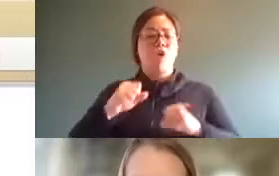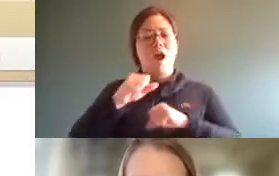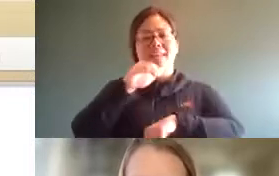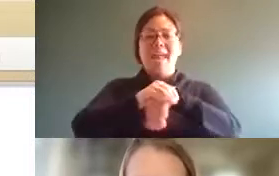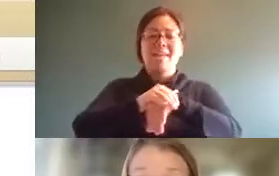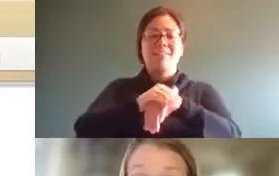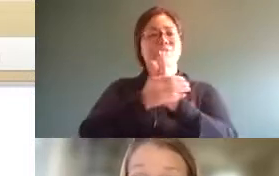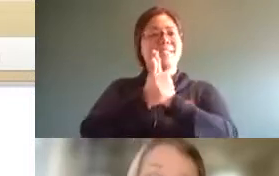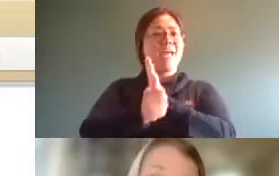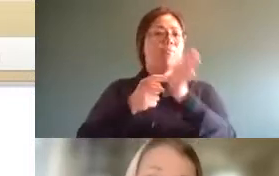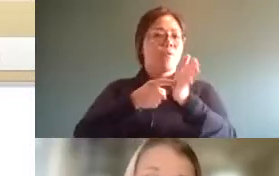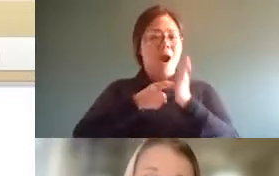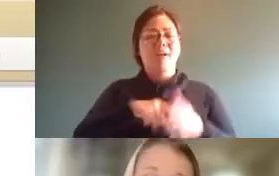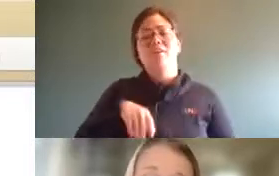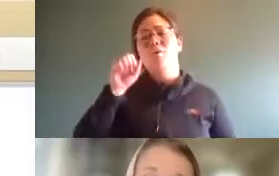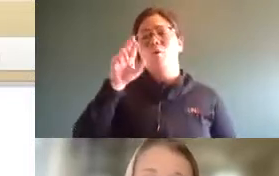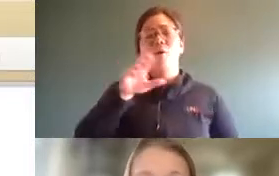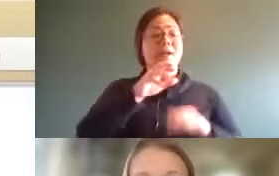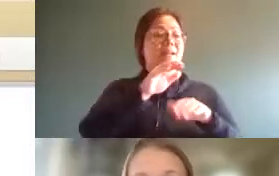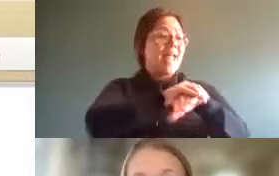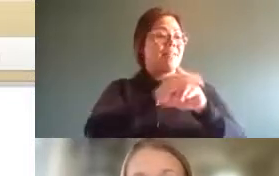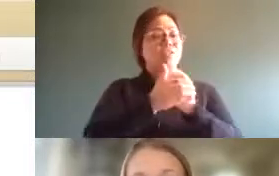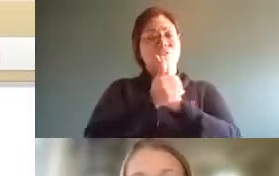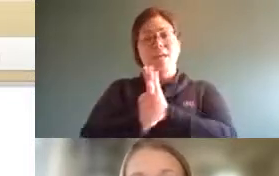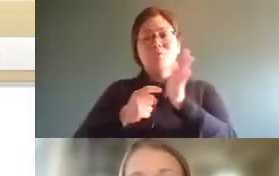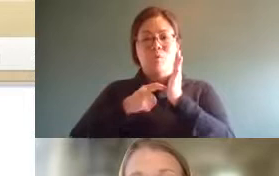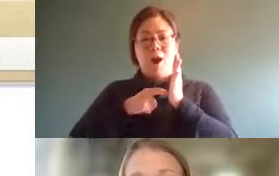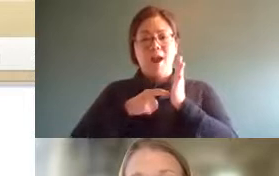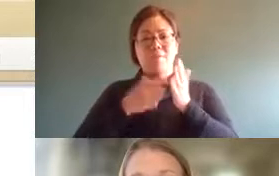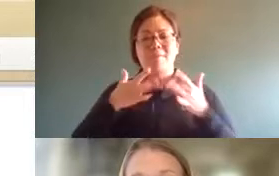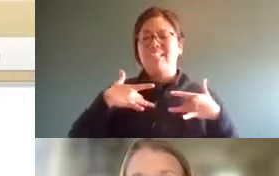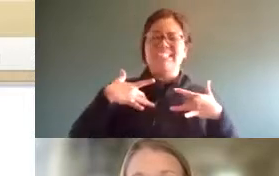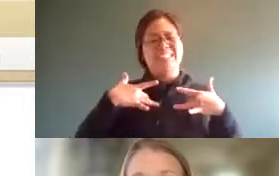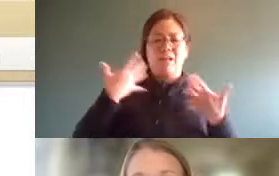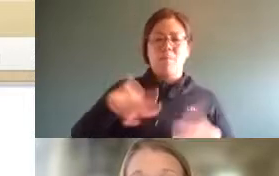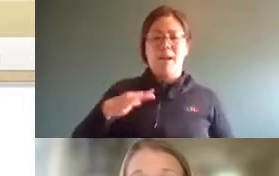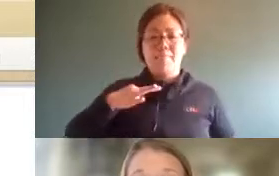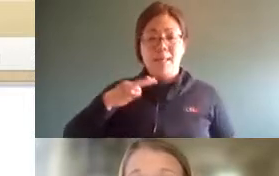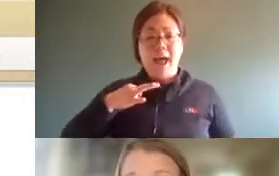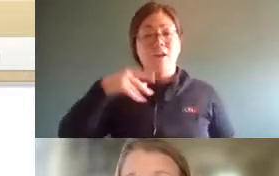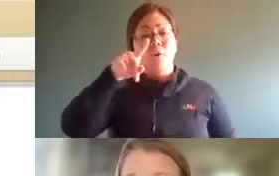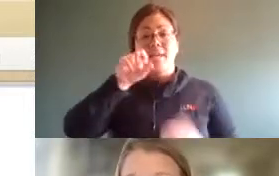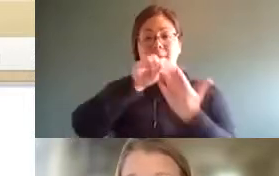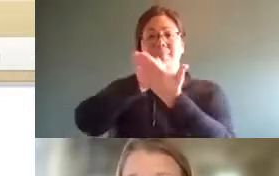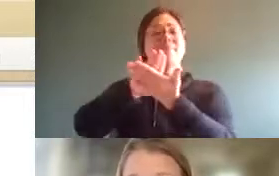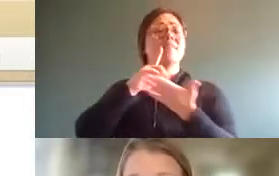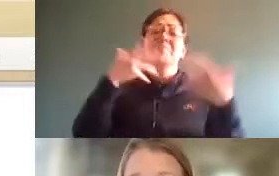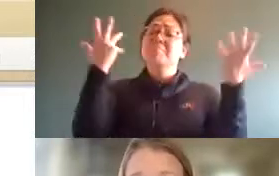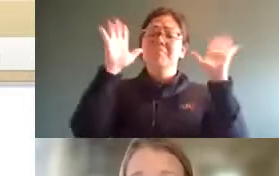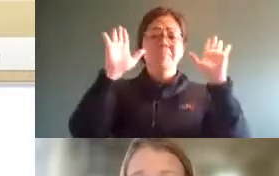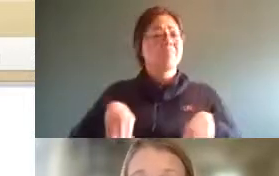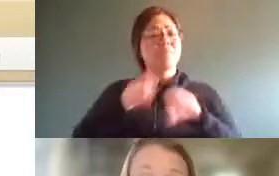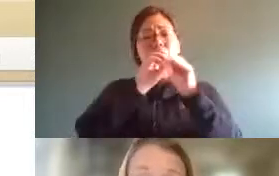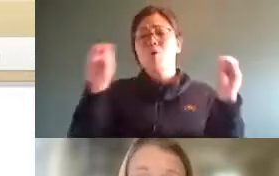skills required or English skills required. You could list this as there are no language